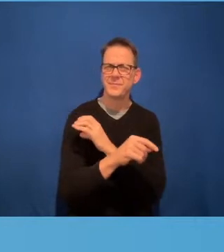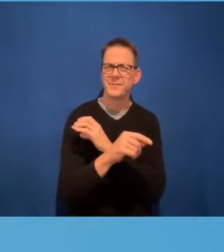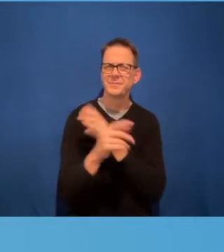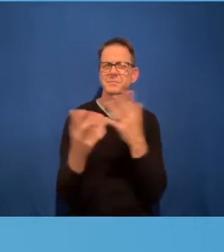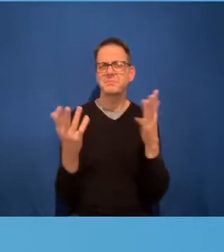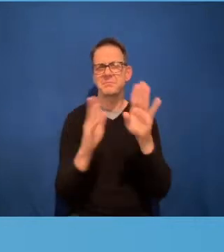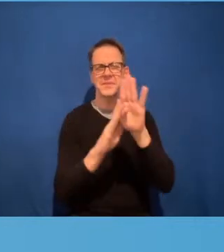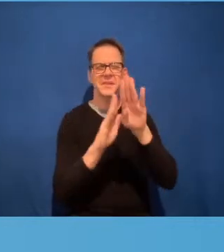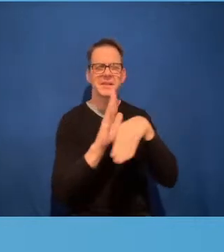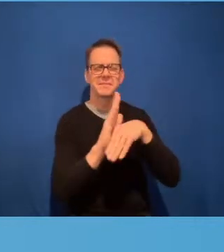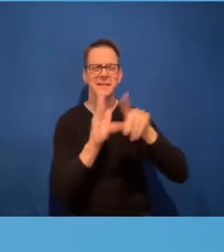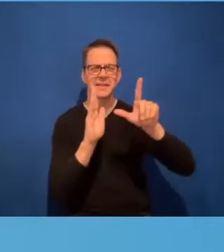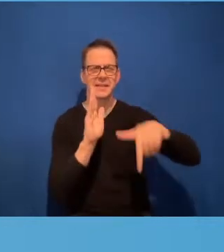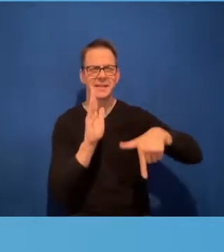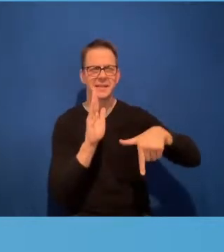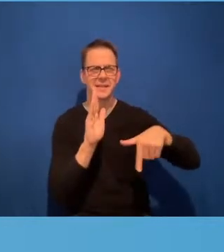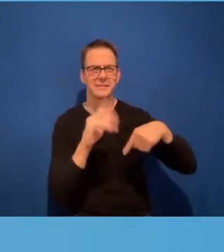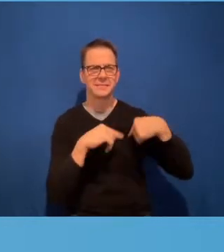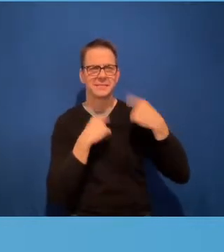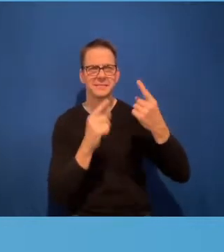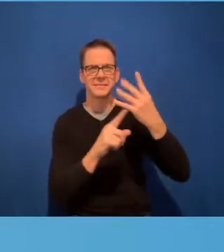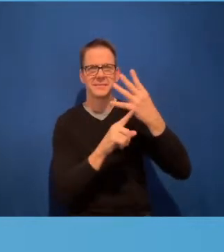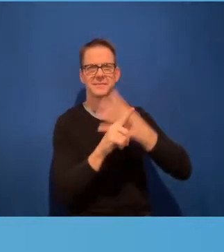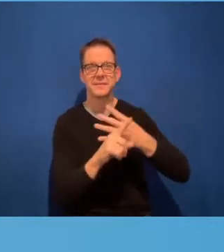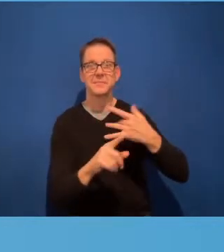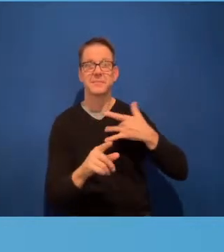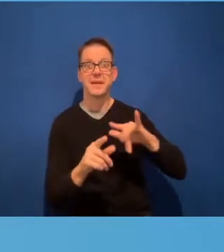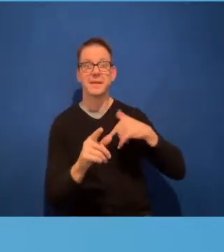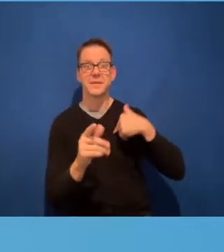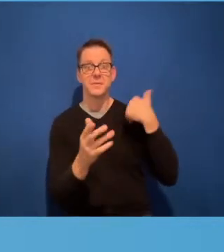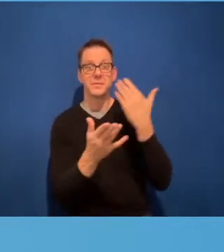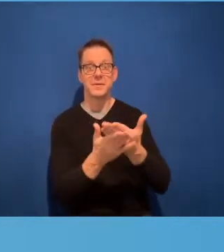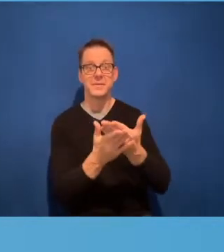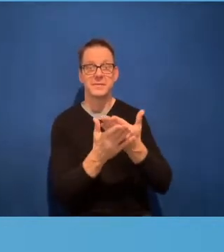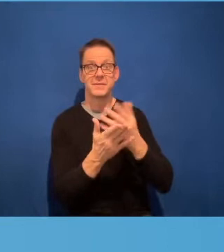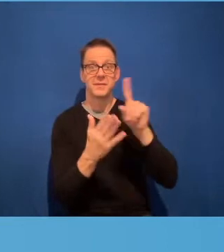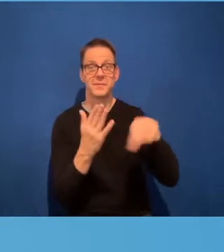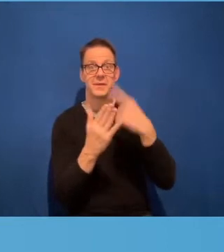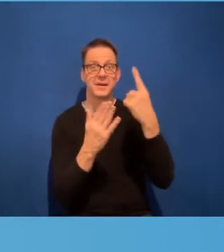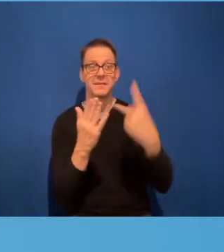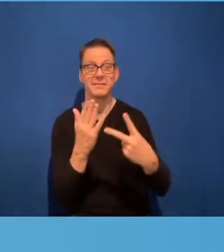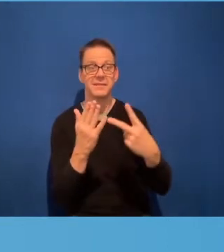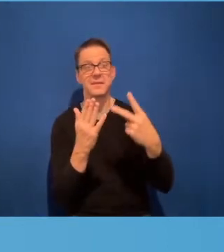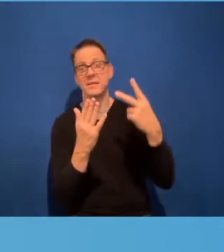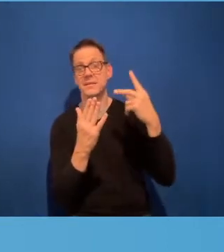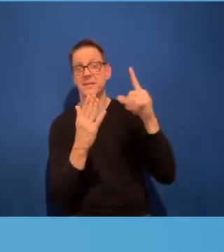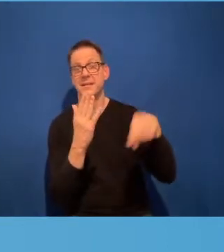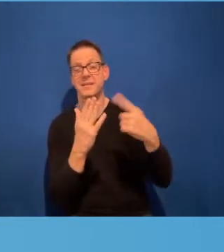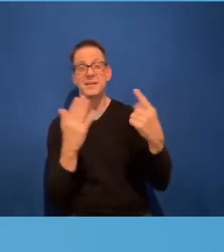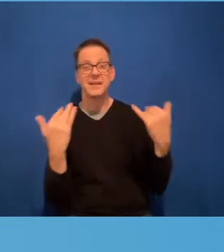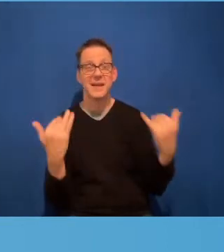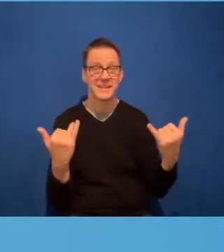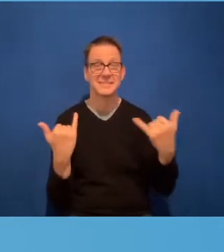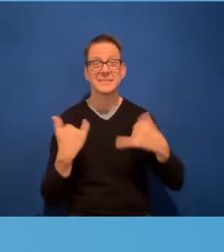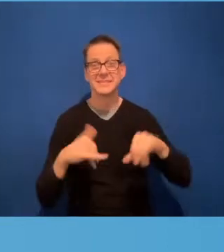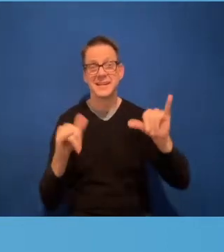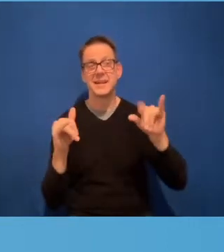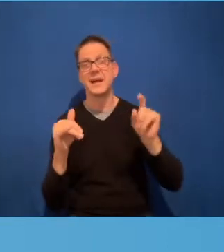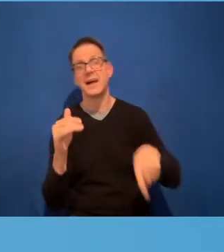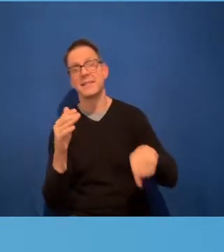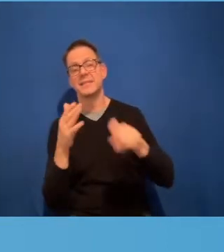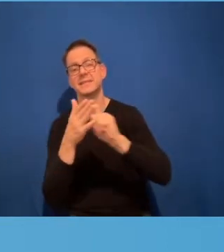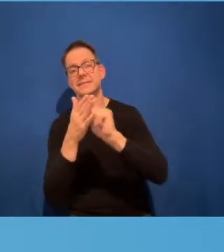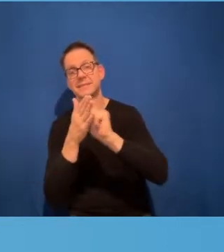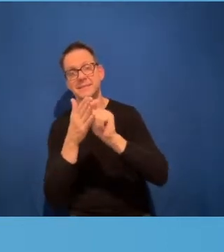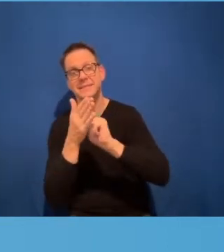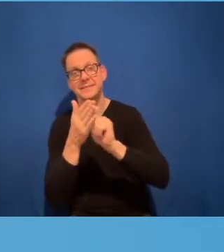months. Usually I'm an hour and a half, 2 hours behind, and I still have to write all my notes and check all my labs and x-rays that night because I